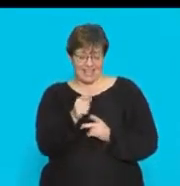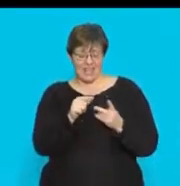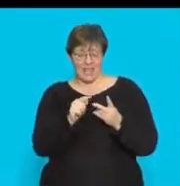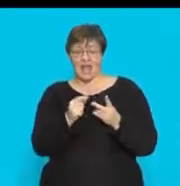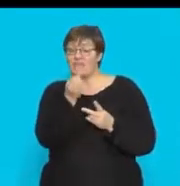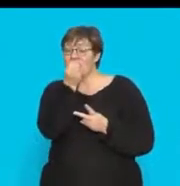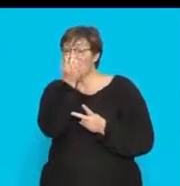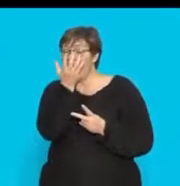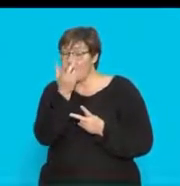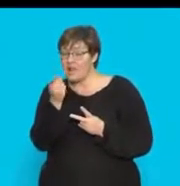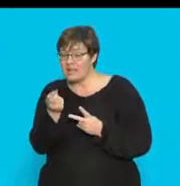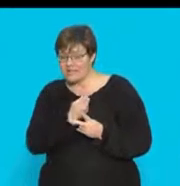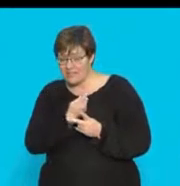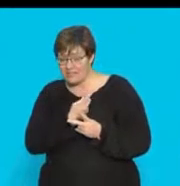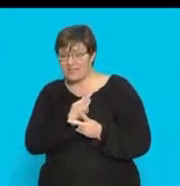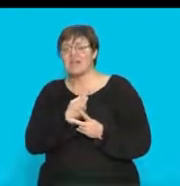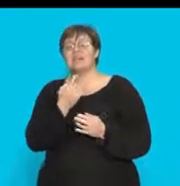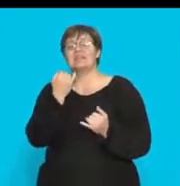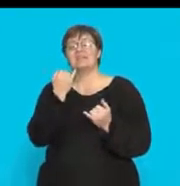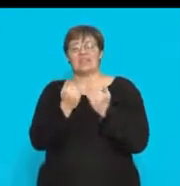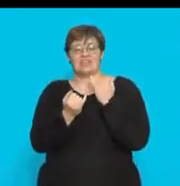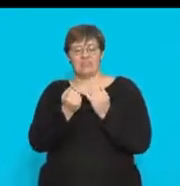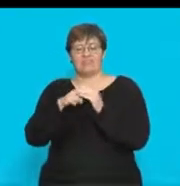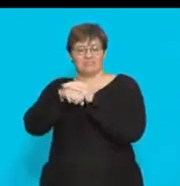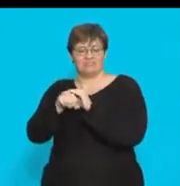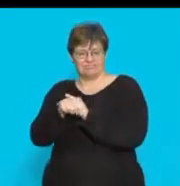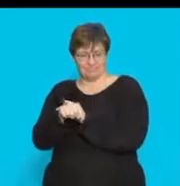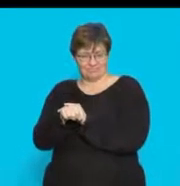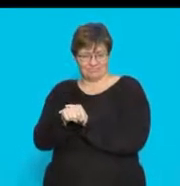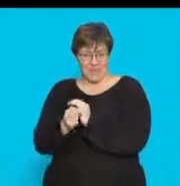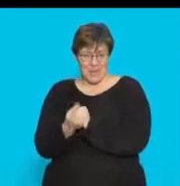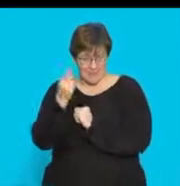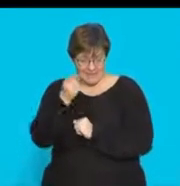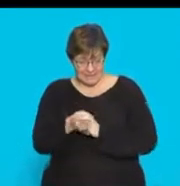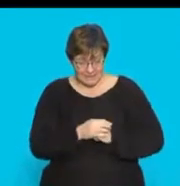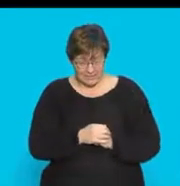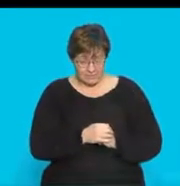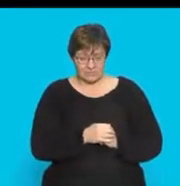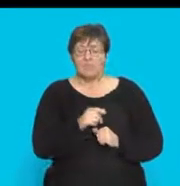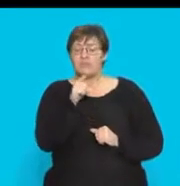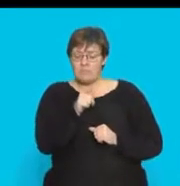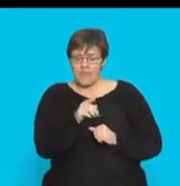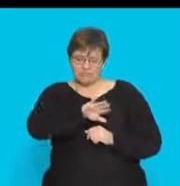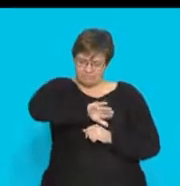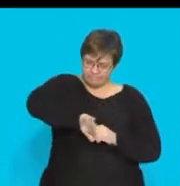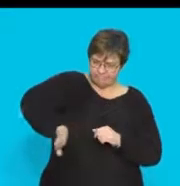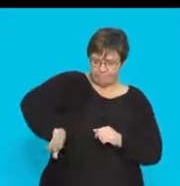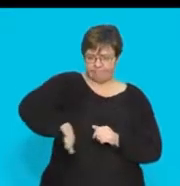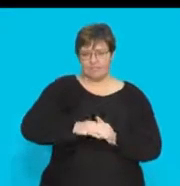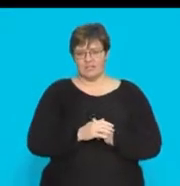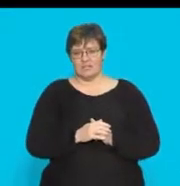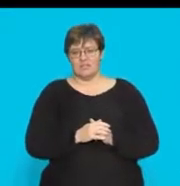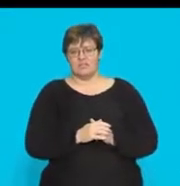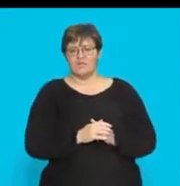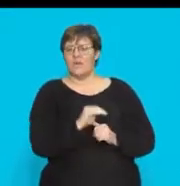and the flower is the sexual reproductive organ. So we're taking them out the equation,